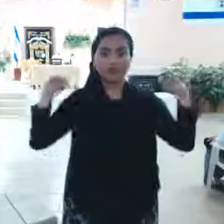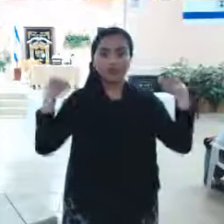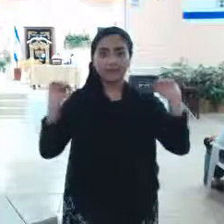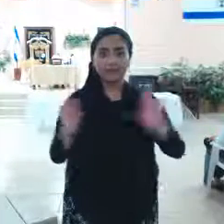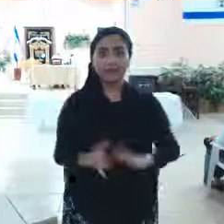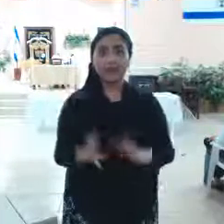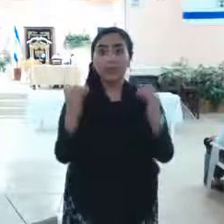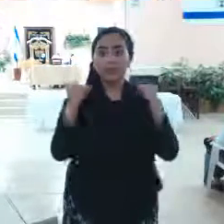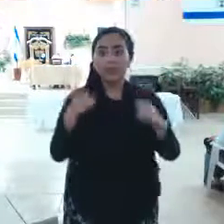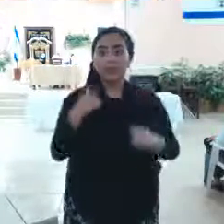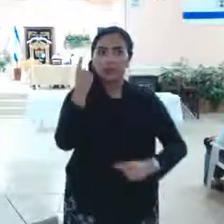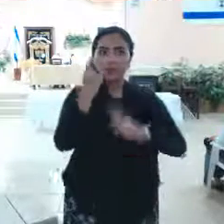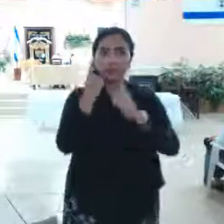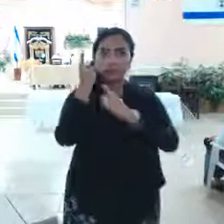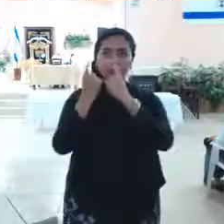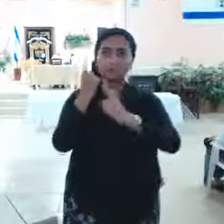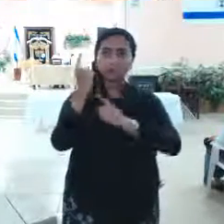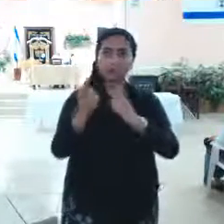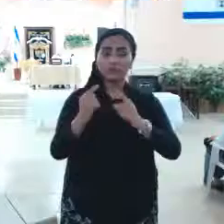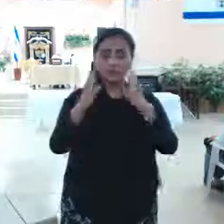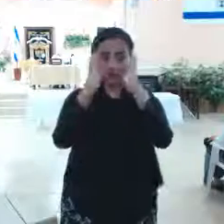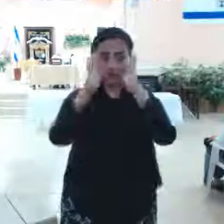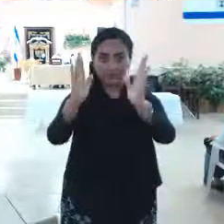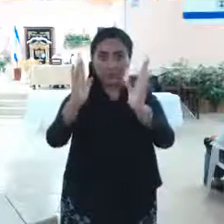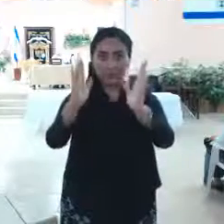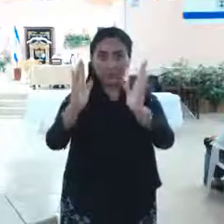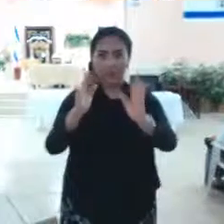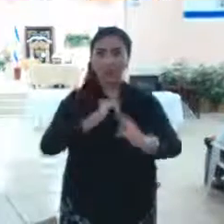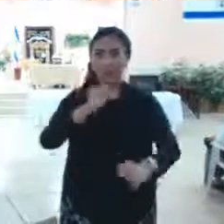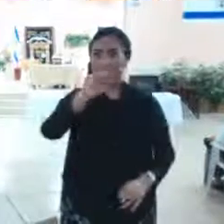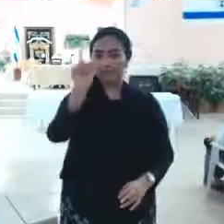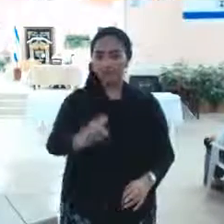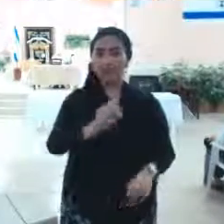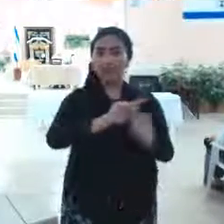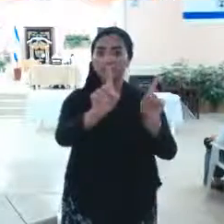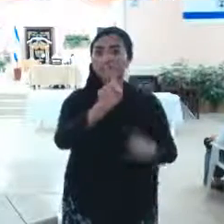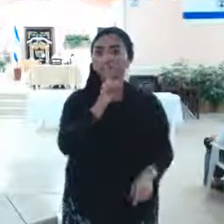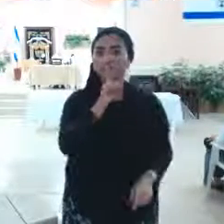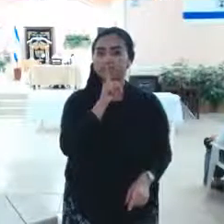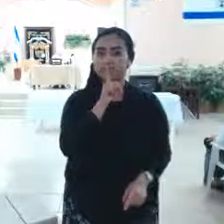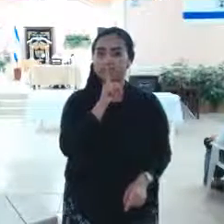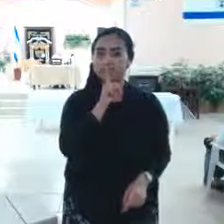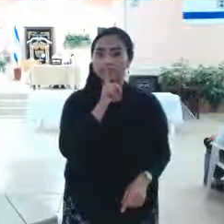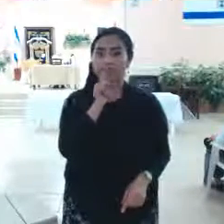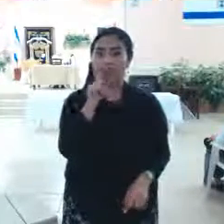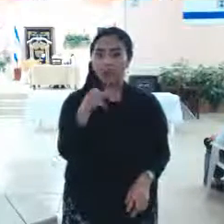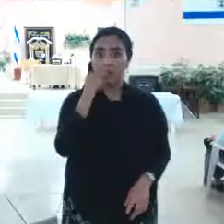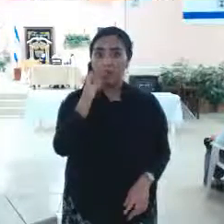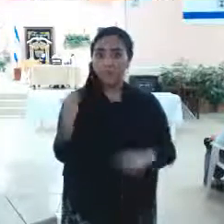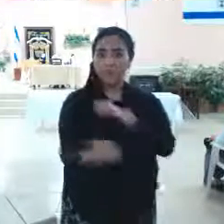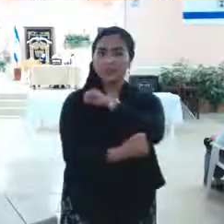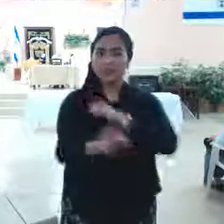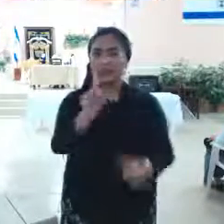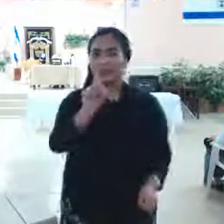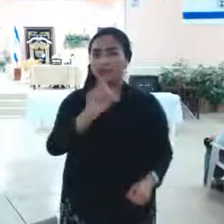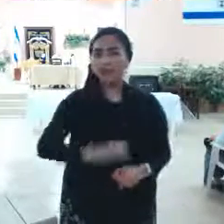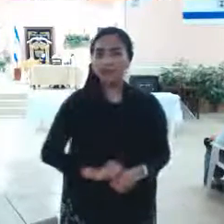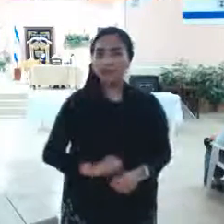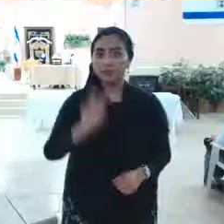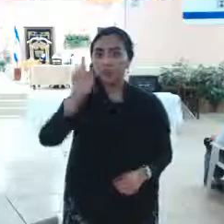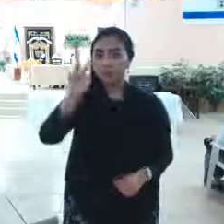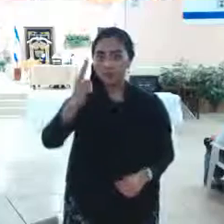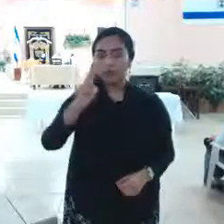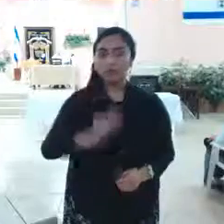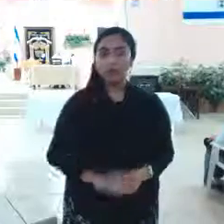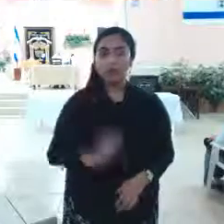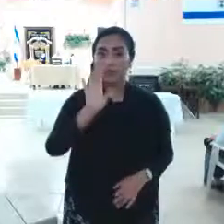free. Now let's analyze this. Attention. A question, but an answer. Did you take a Pesach? Did you